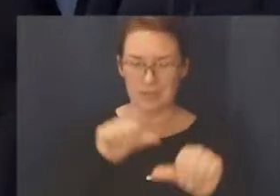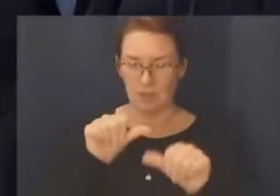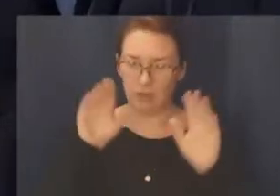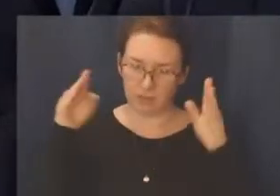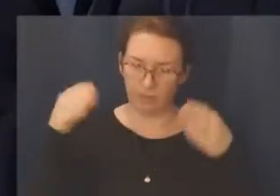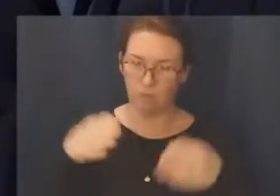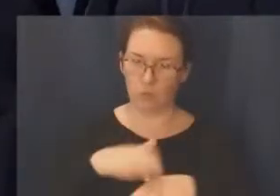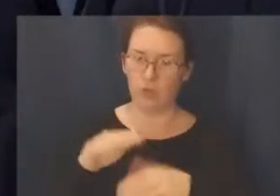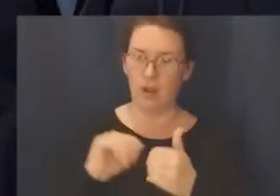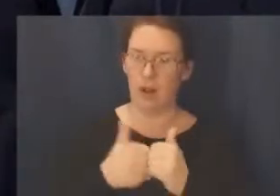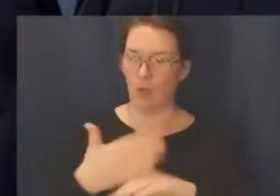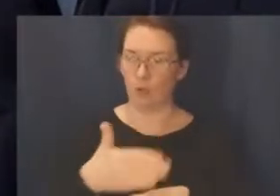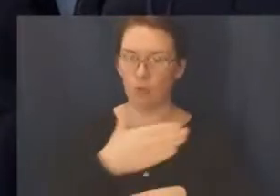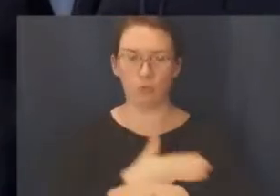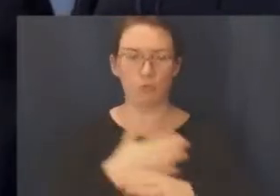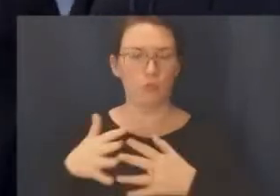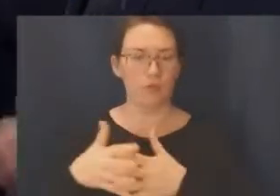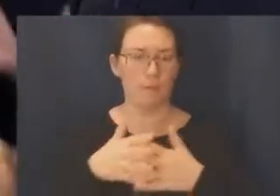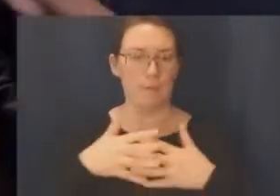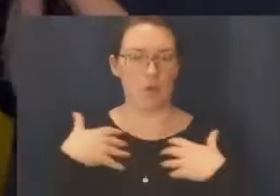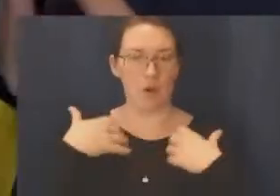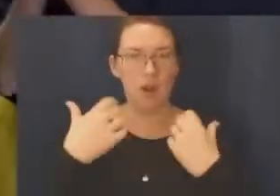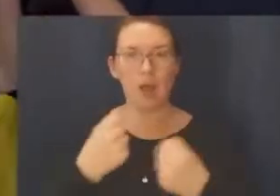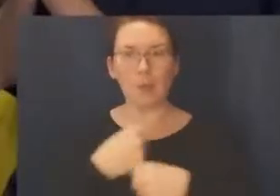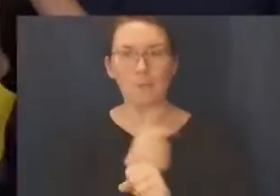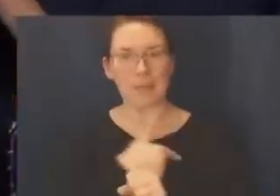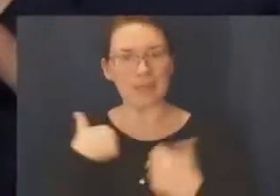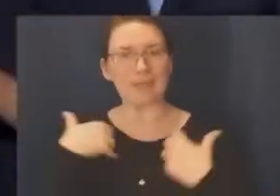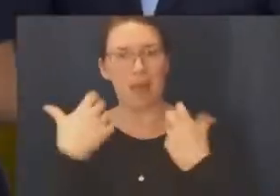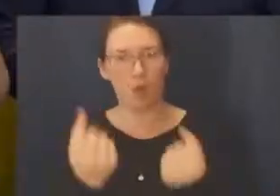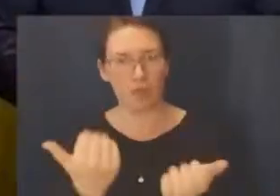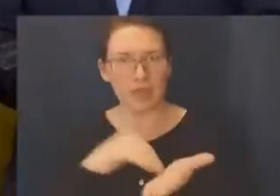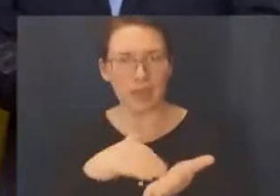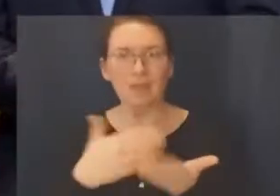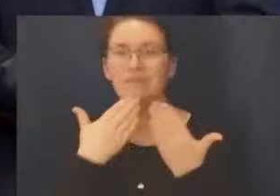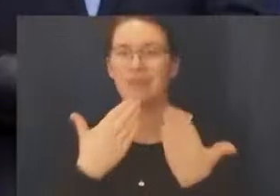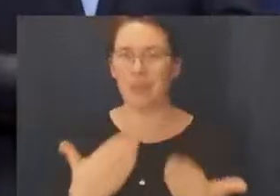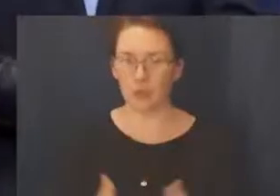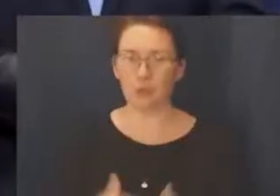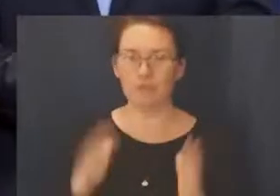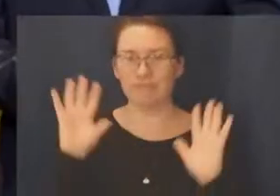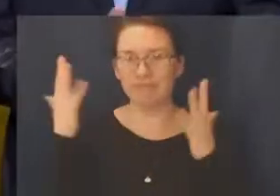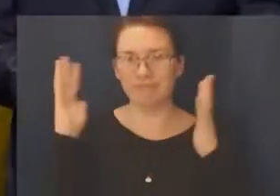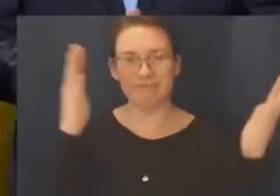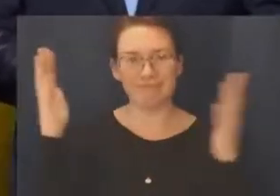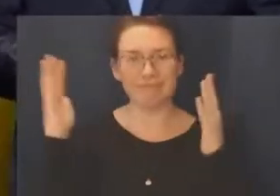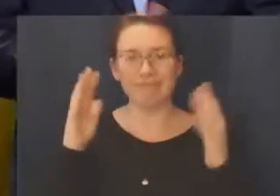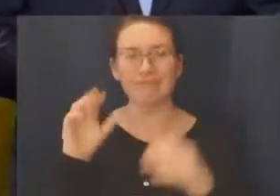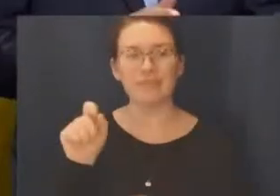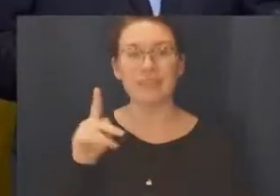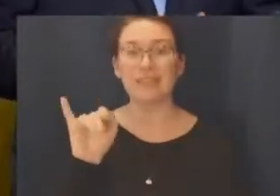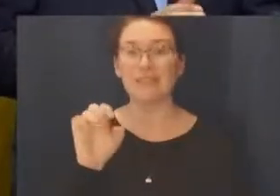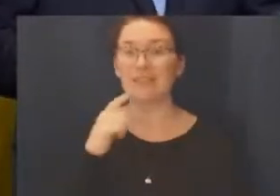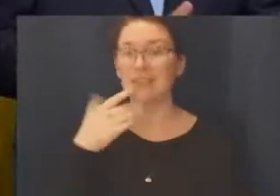and to make America healthy again. Thank you. Thank you, everybody.